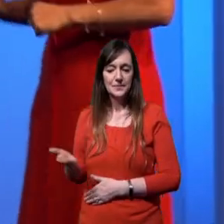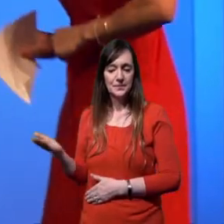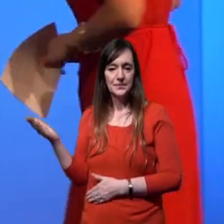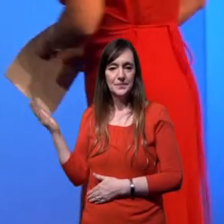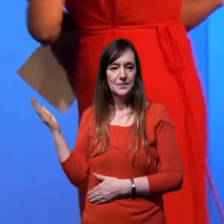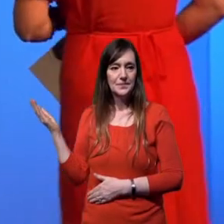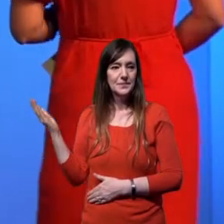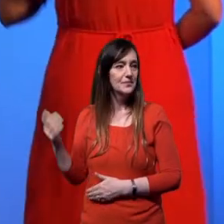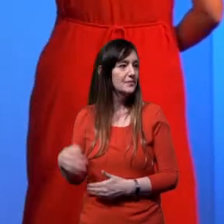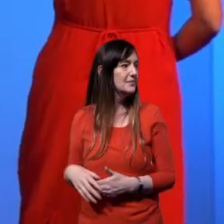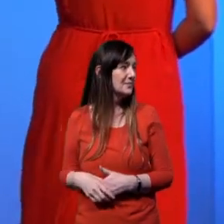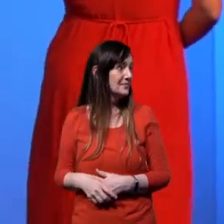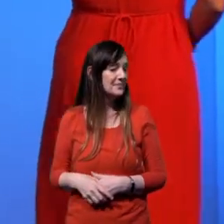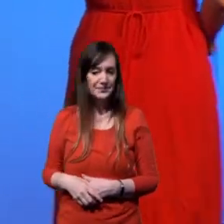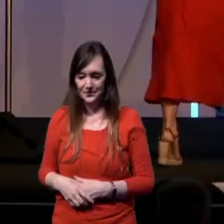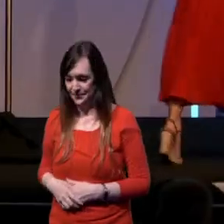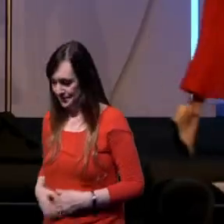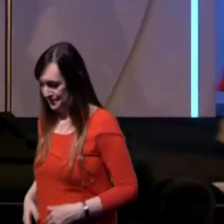news. You are.